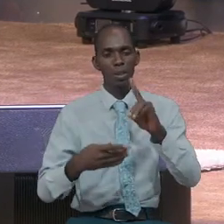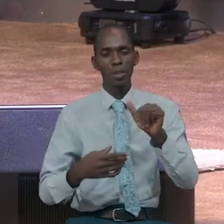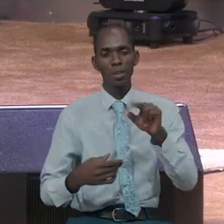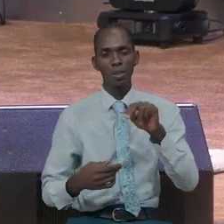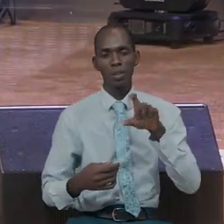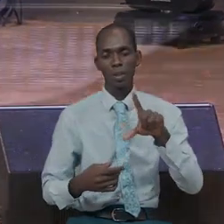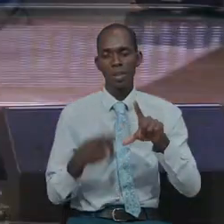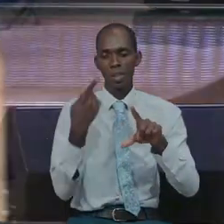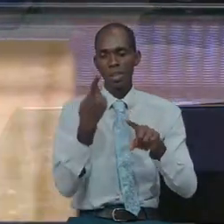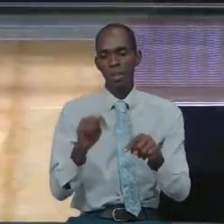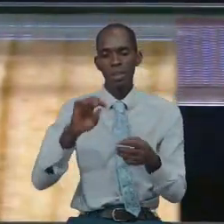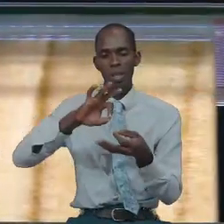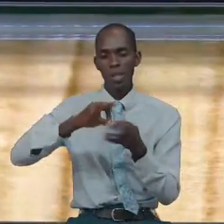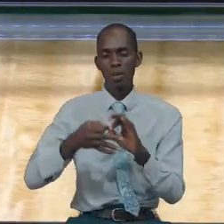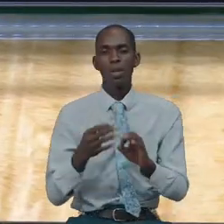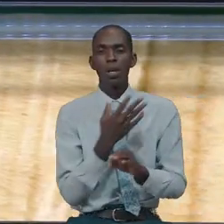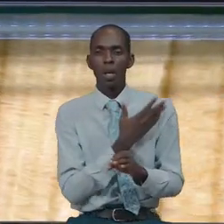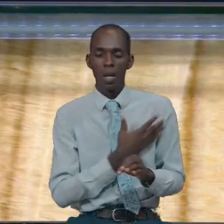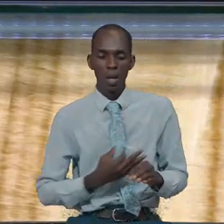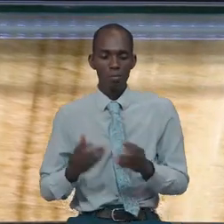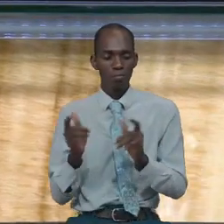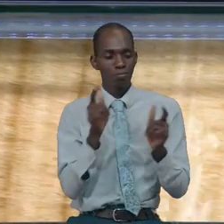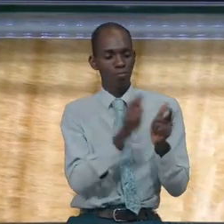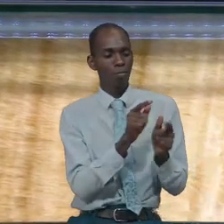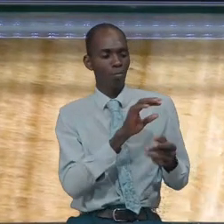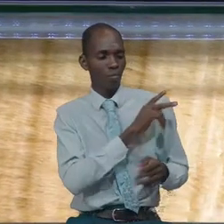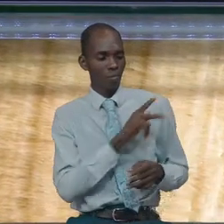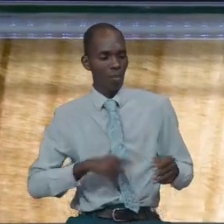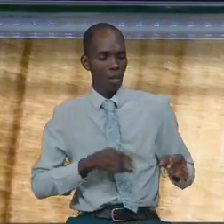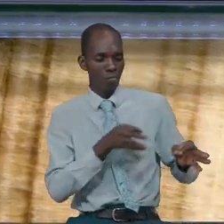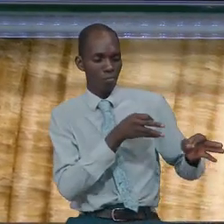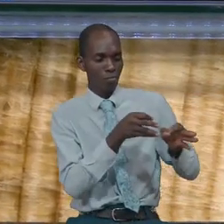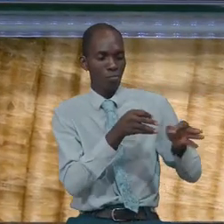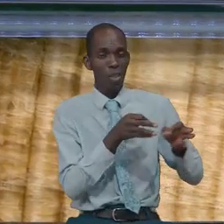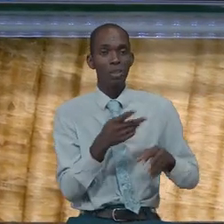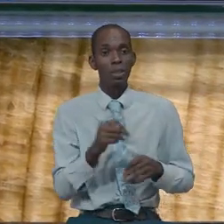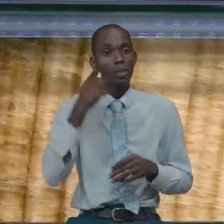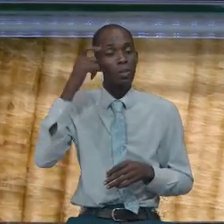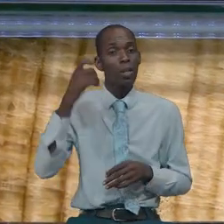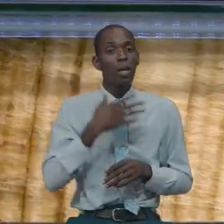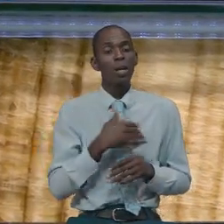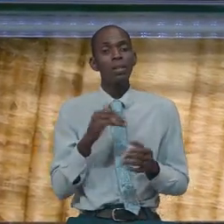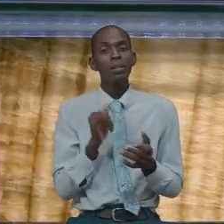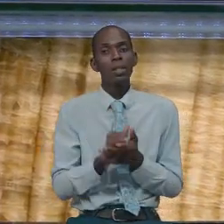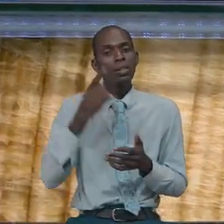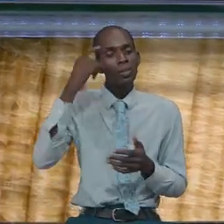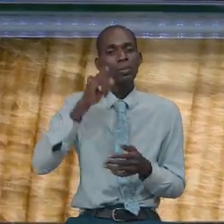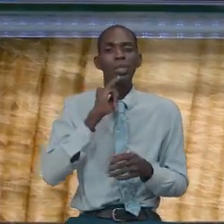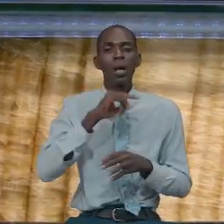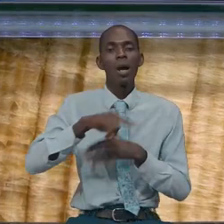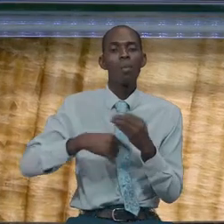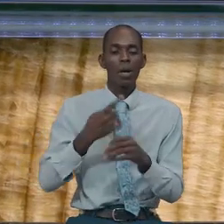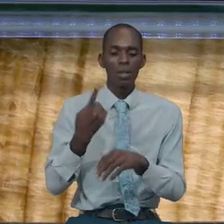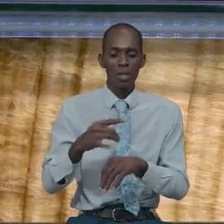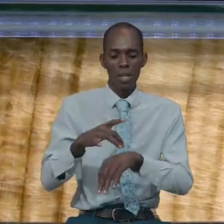And he came now to the king and he related the dream. And the dream is about the earthly kingdoms